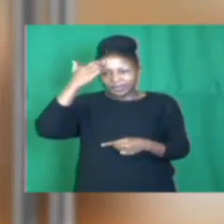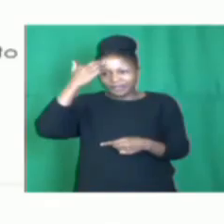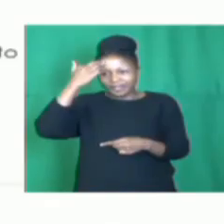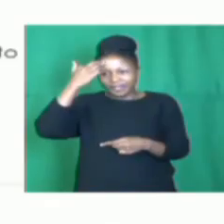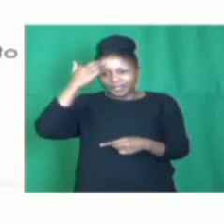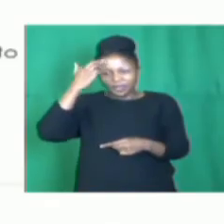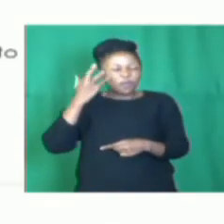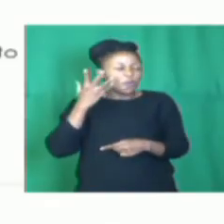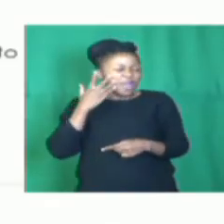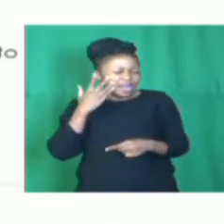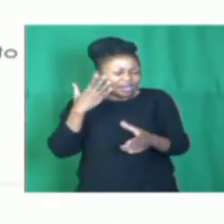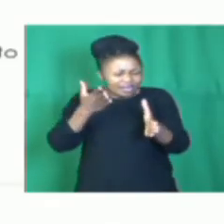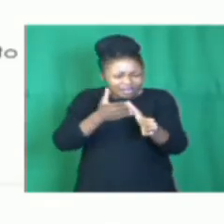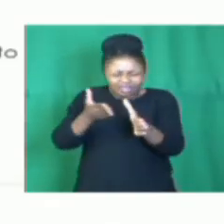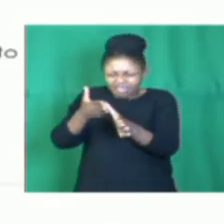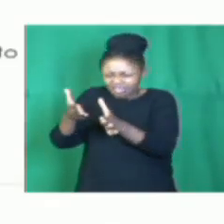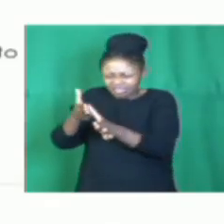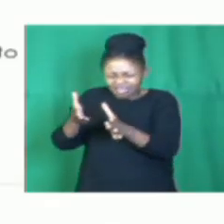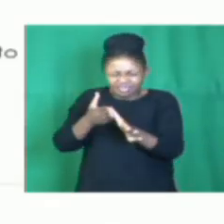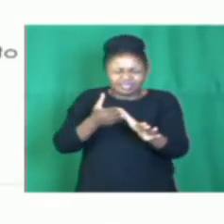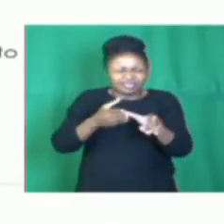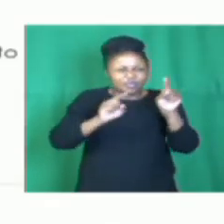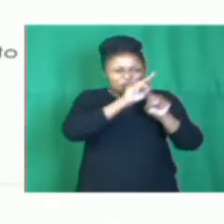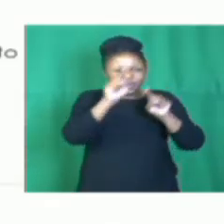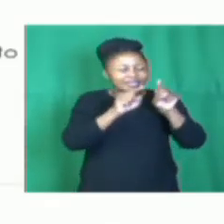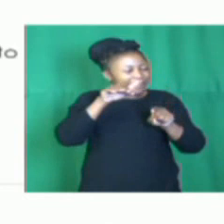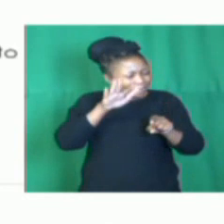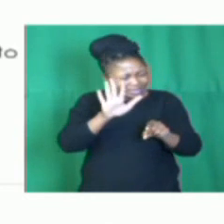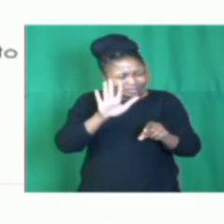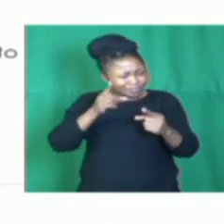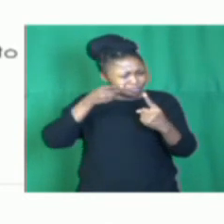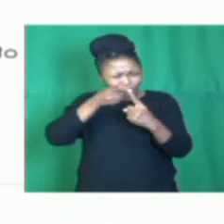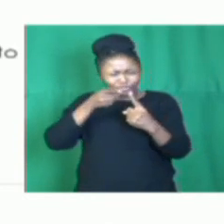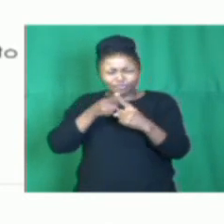precise in your responding to the question. Just be brief and to